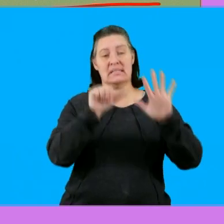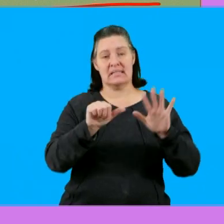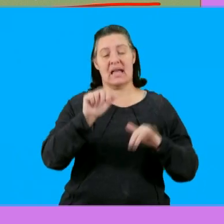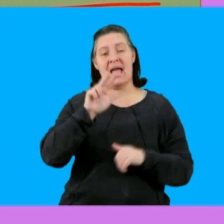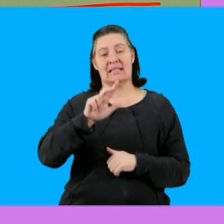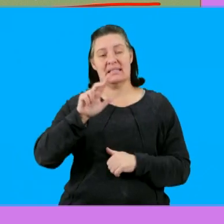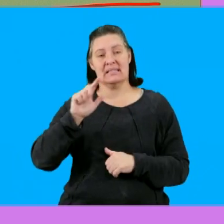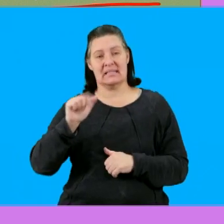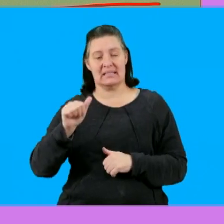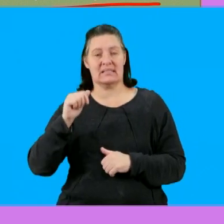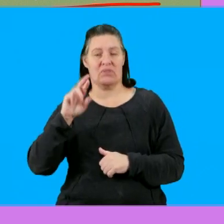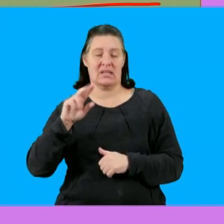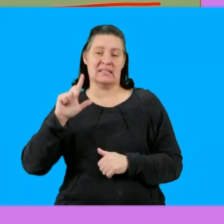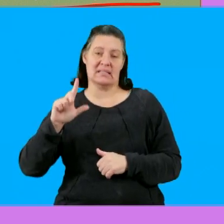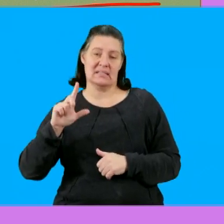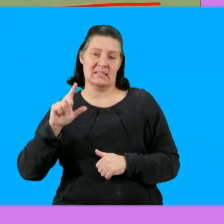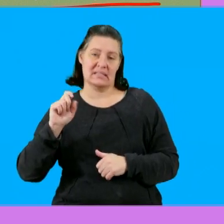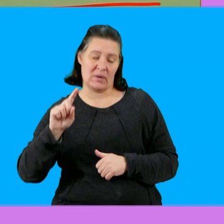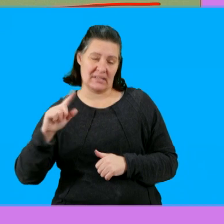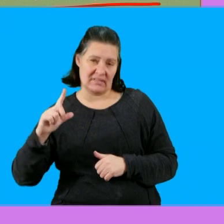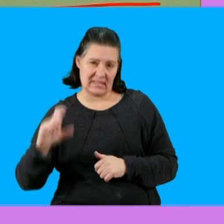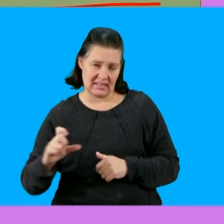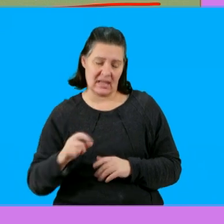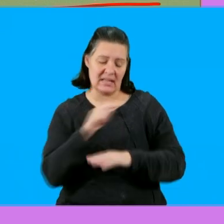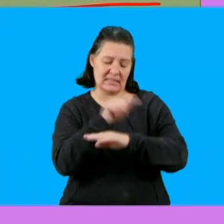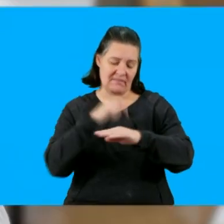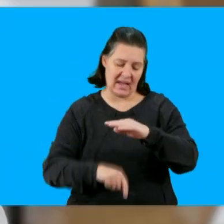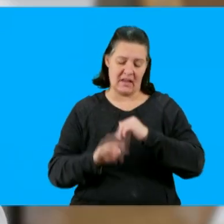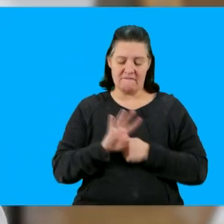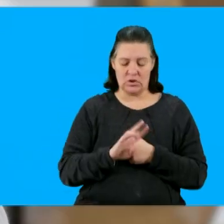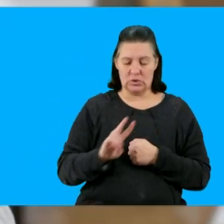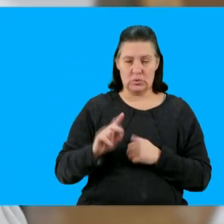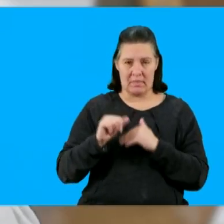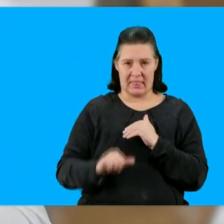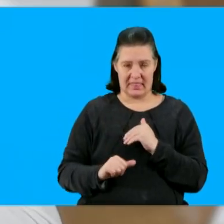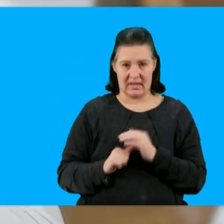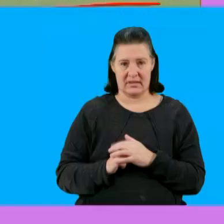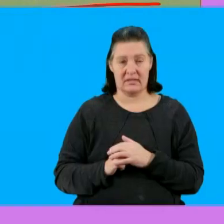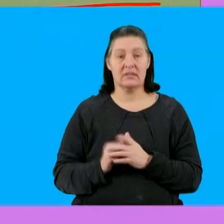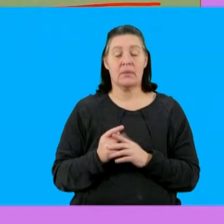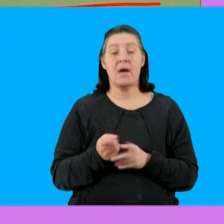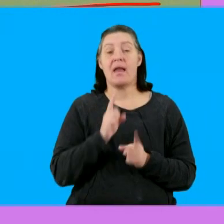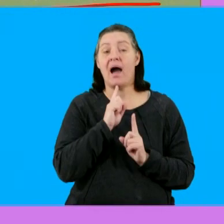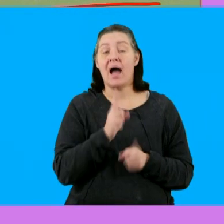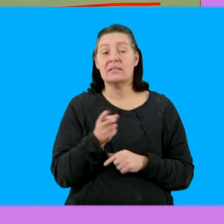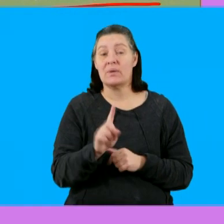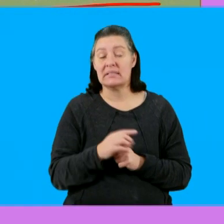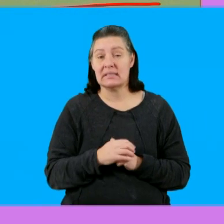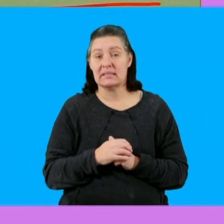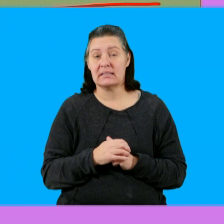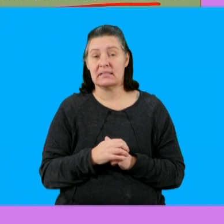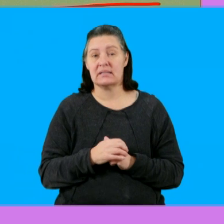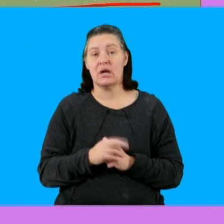10,686 rand and 7 cents, divided by 42 months. So that will give us an amount